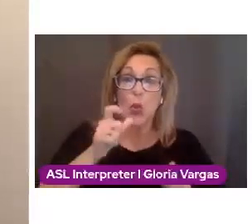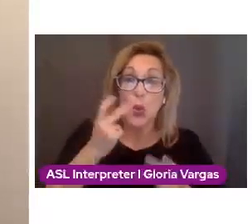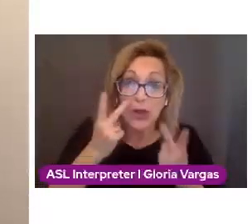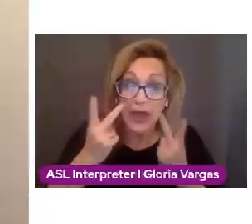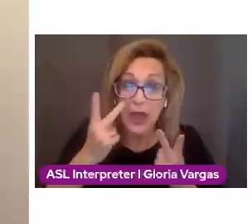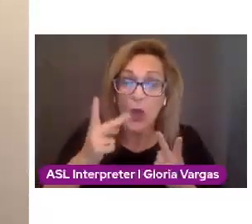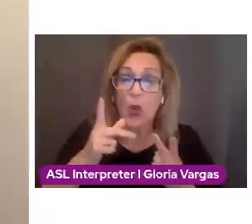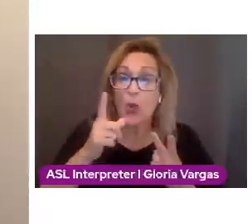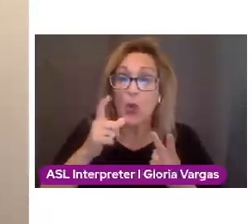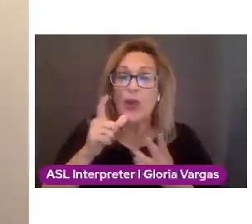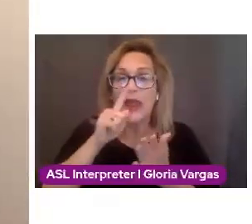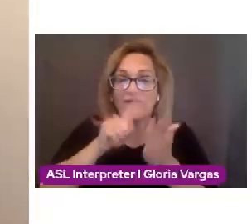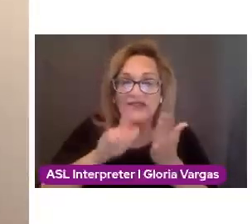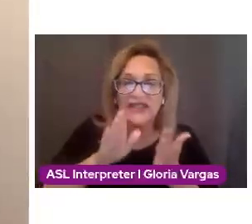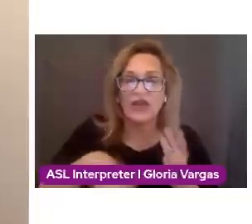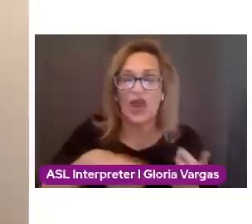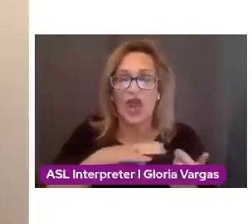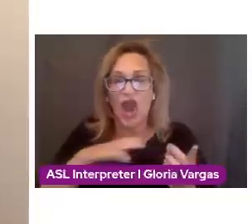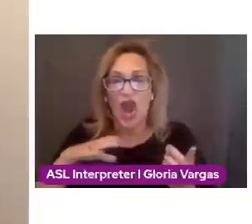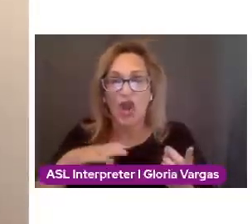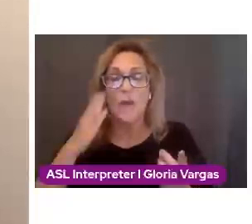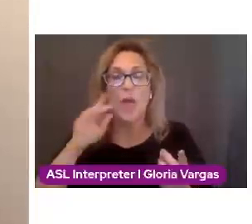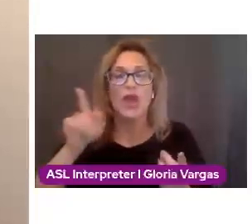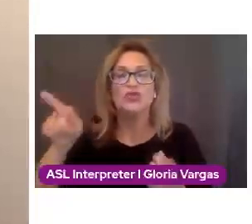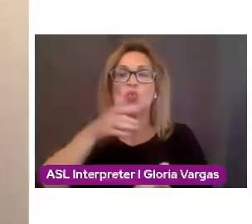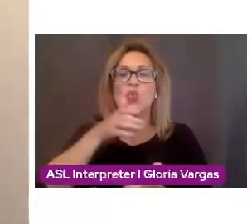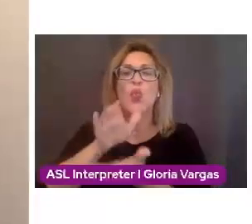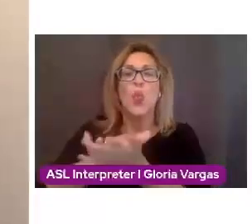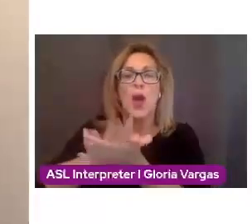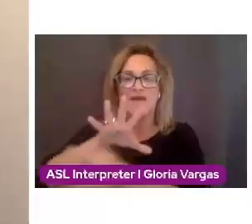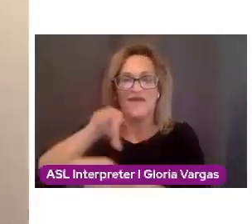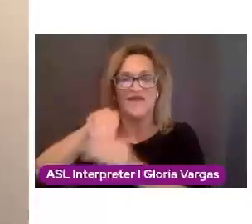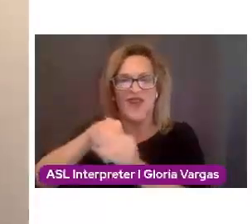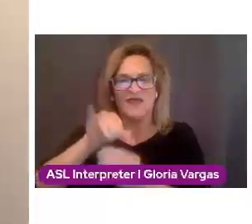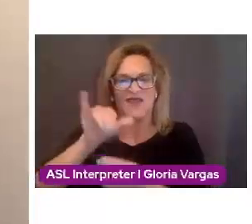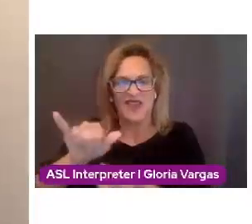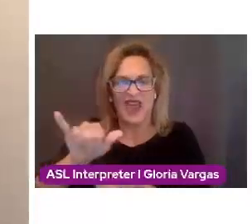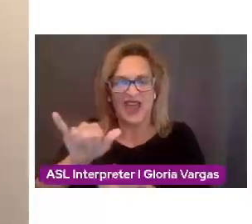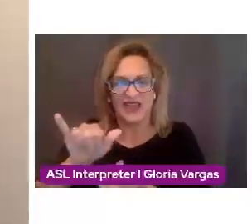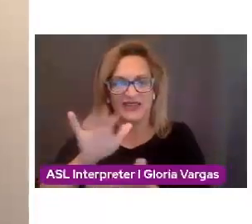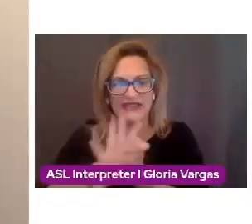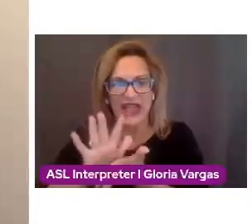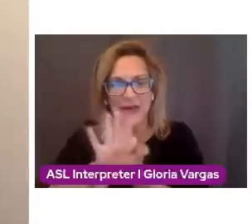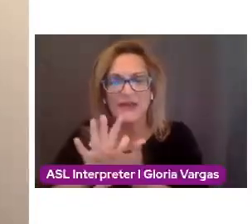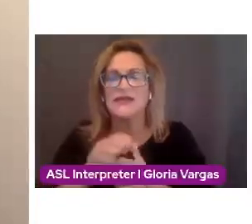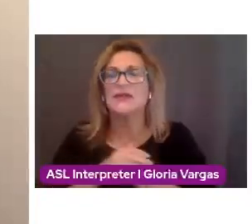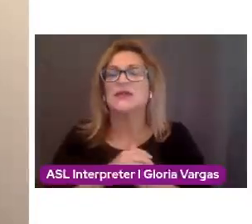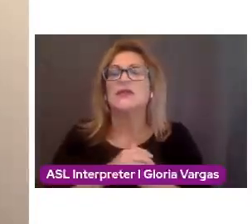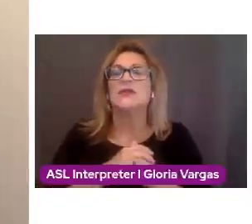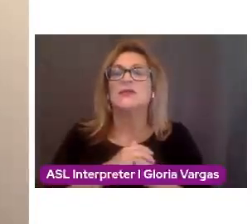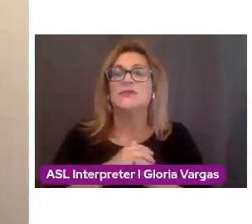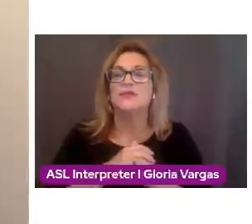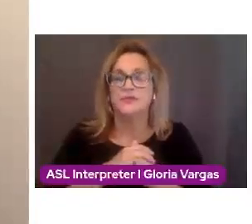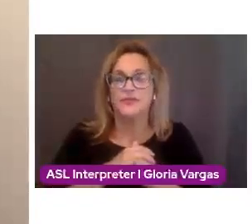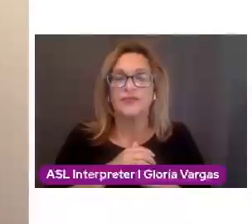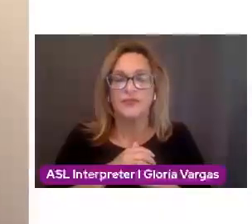is a court that has debased and delegitimized itself. They have delegitimized itself in